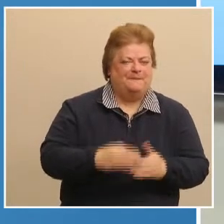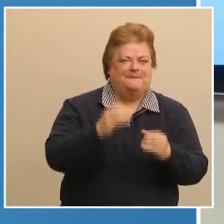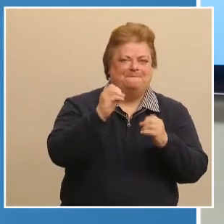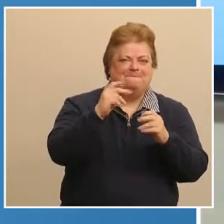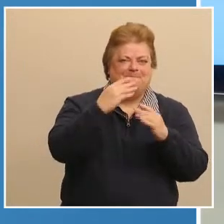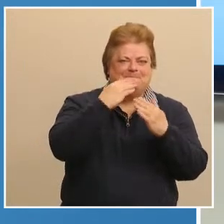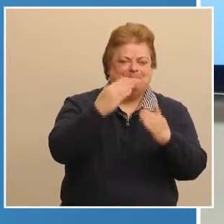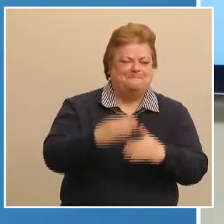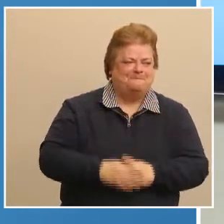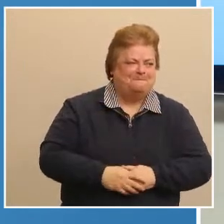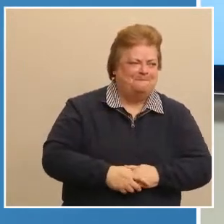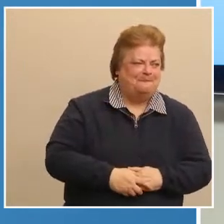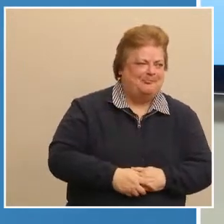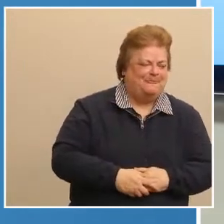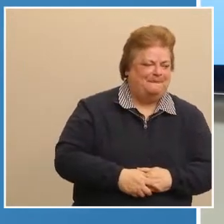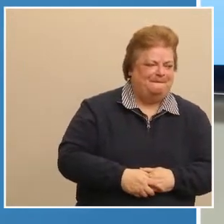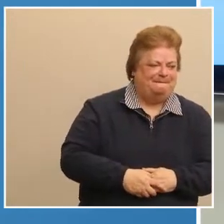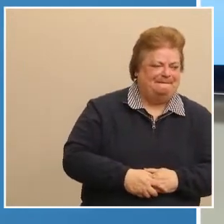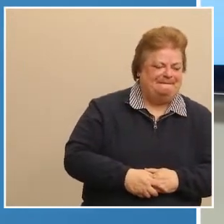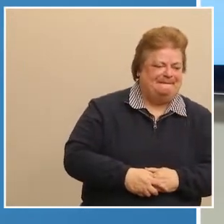Okay.